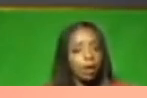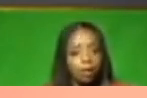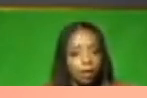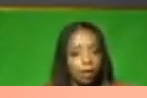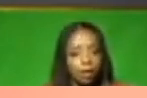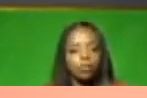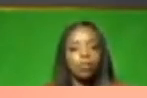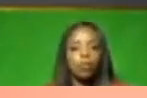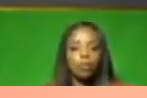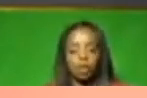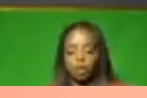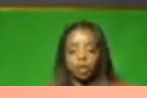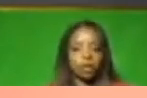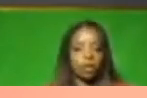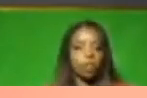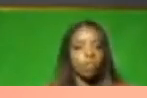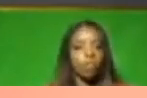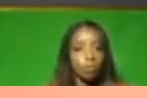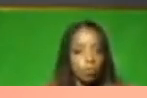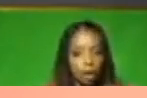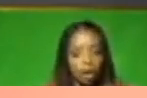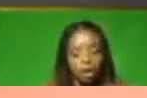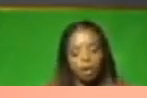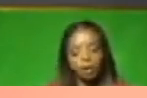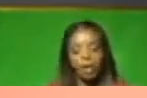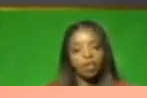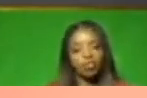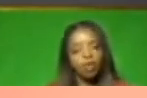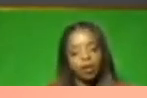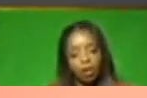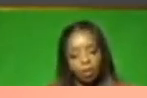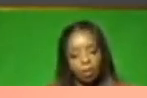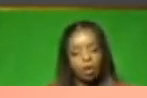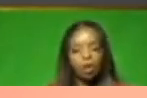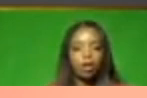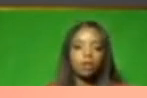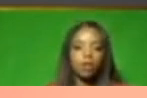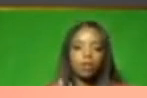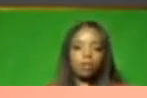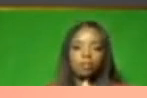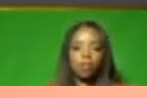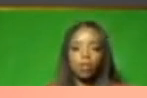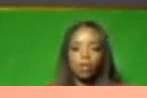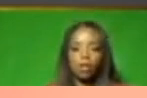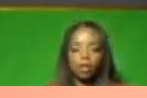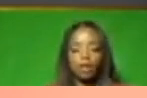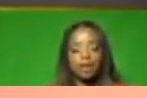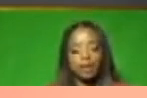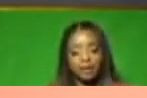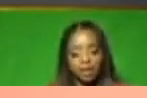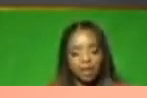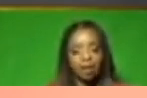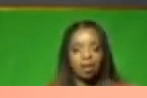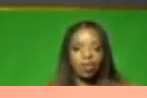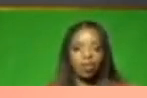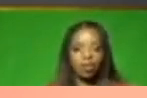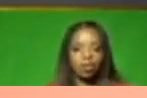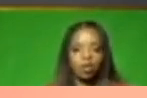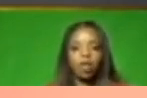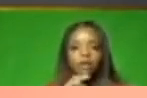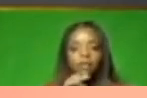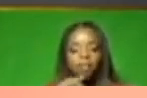the district development model, which places the district at the center of an integrated